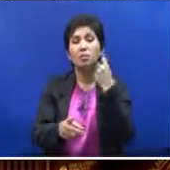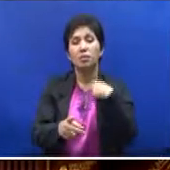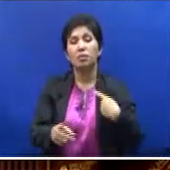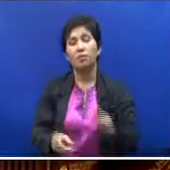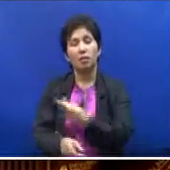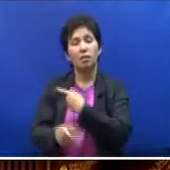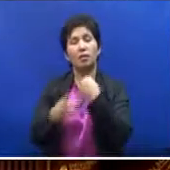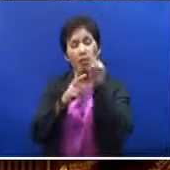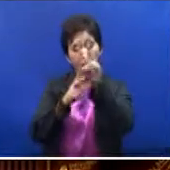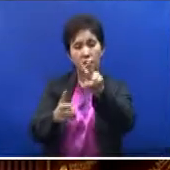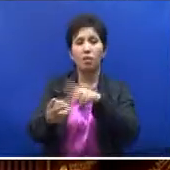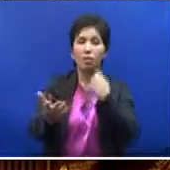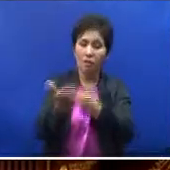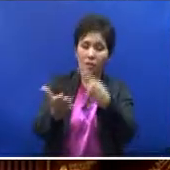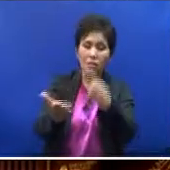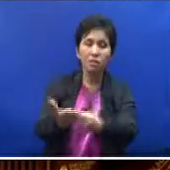discuss